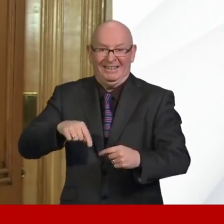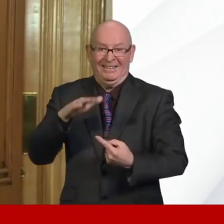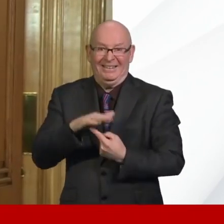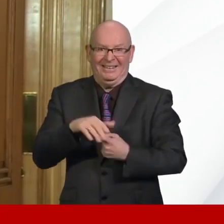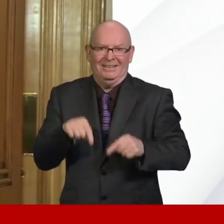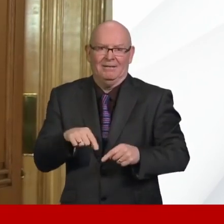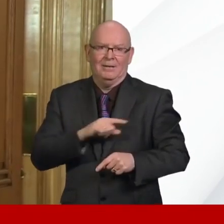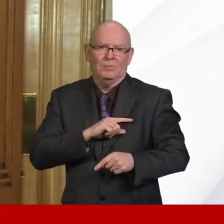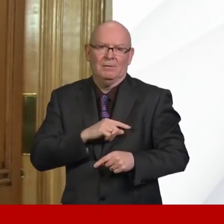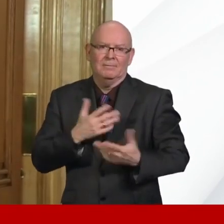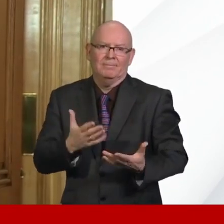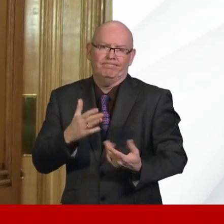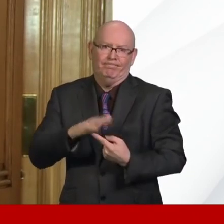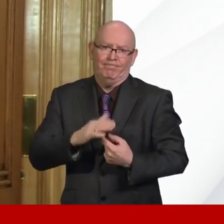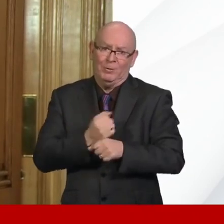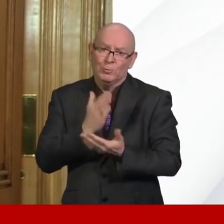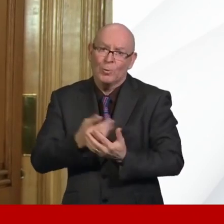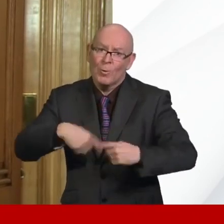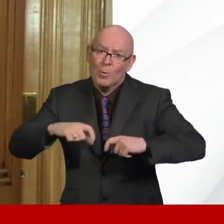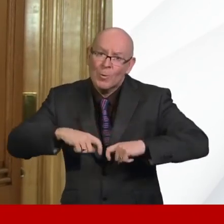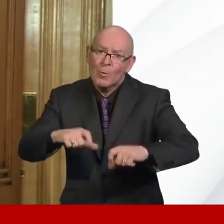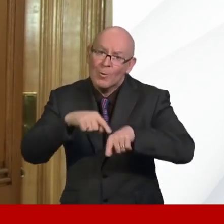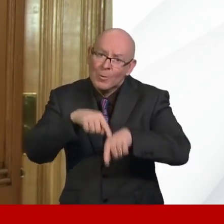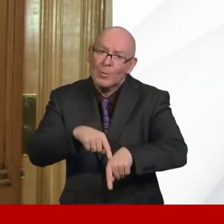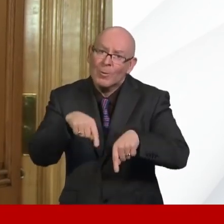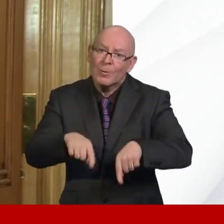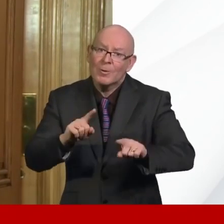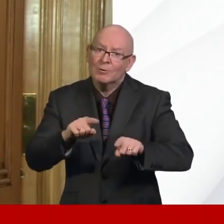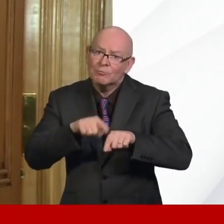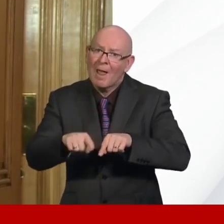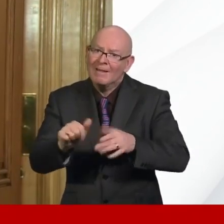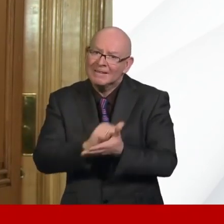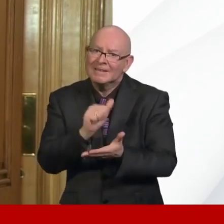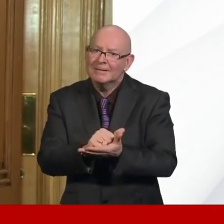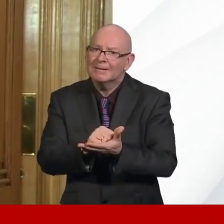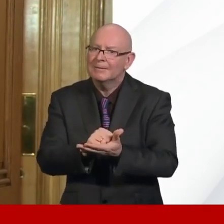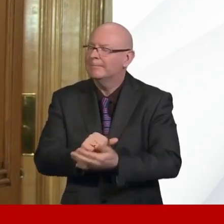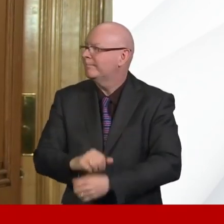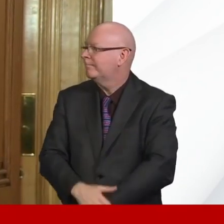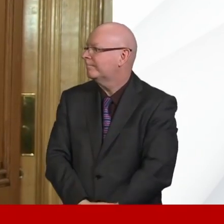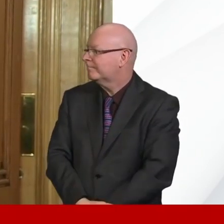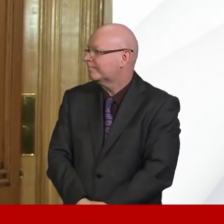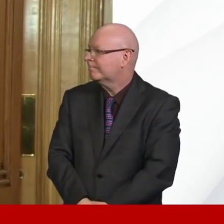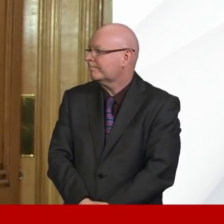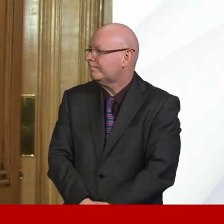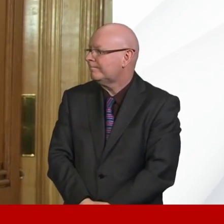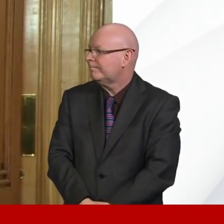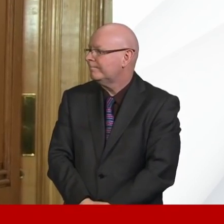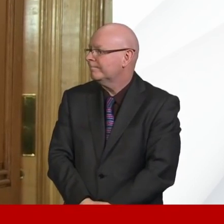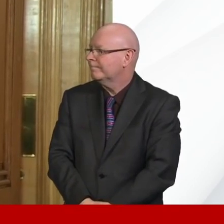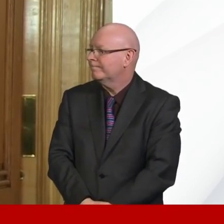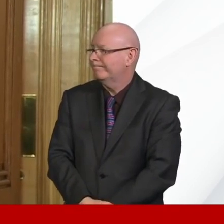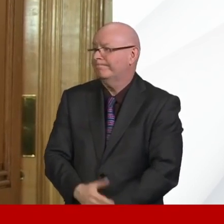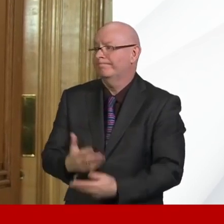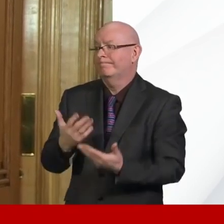to add to those points. Exactly as Patrick has explained, this is not a change in the scientific position which we have always taken forward. It is